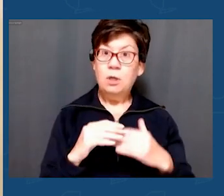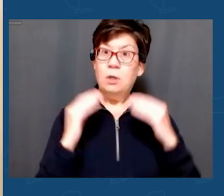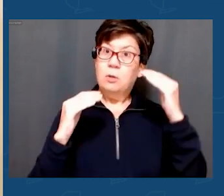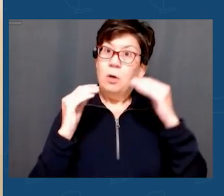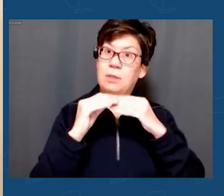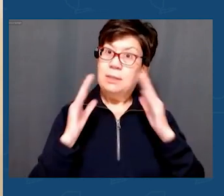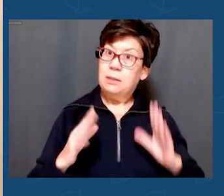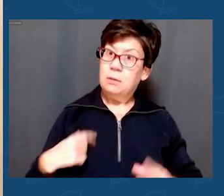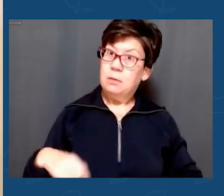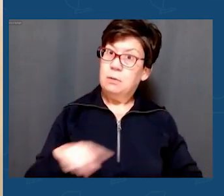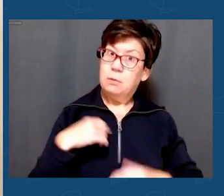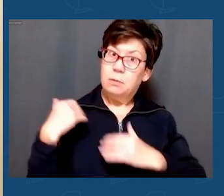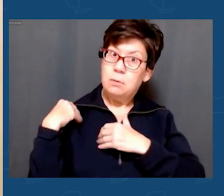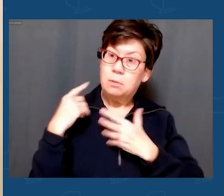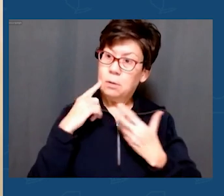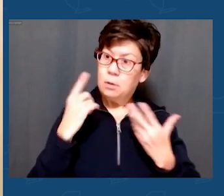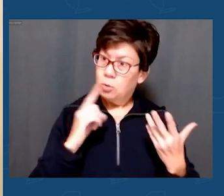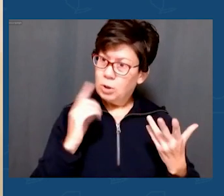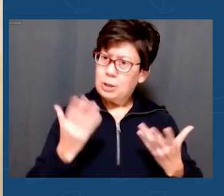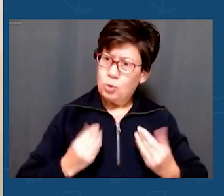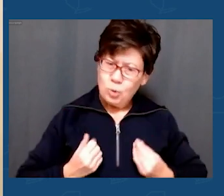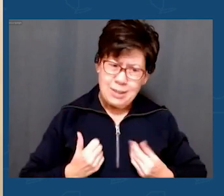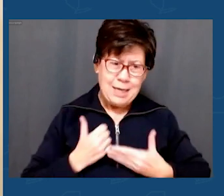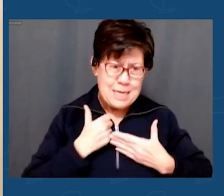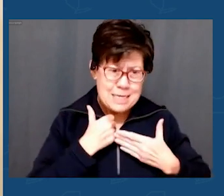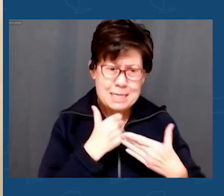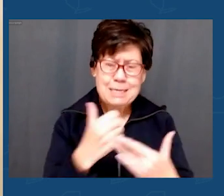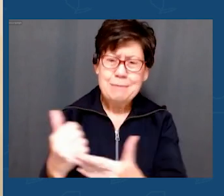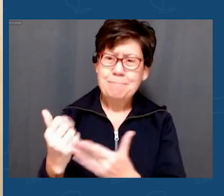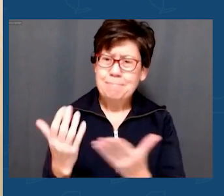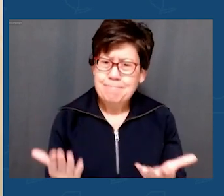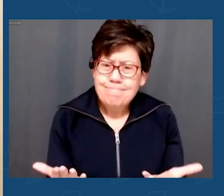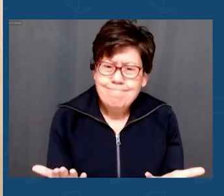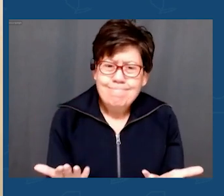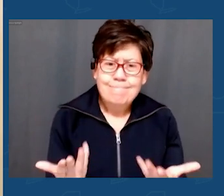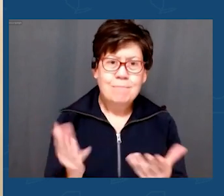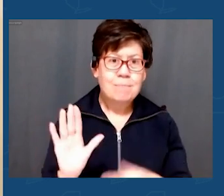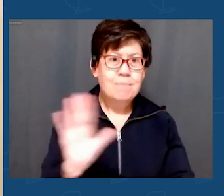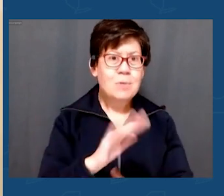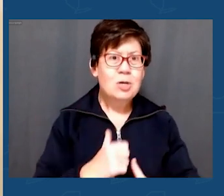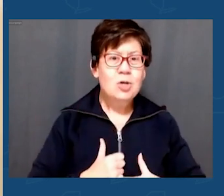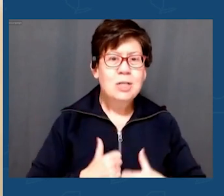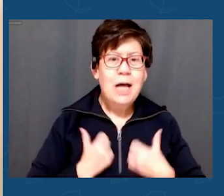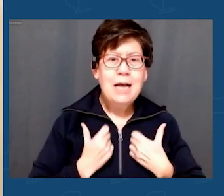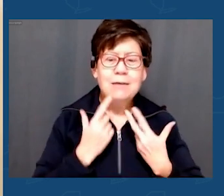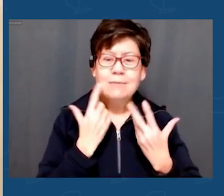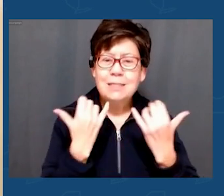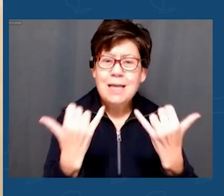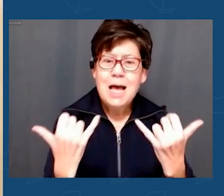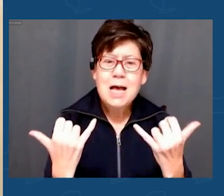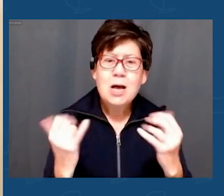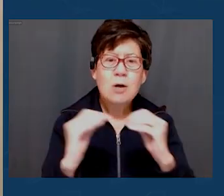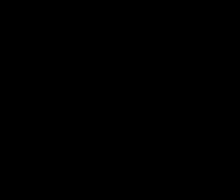to try to return these young people to some semblance of normalcy even 3 years after the impact of the global pandemic.